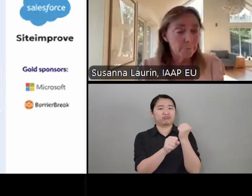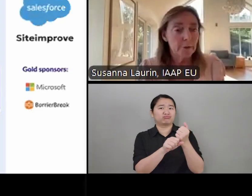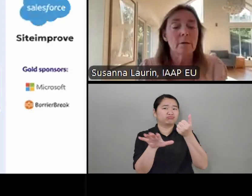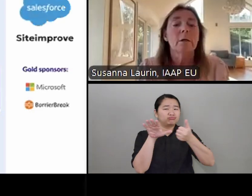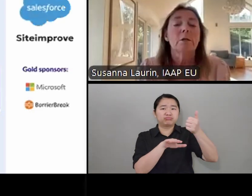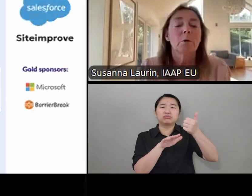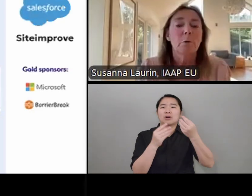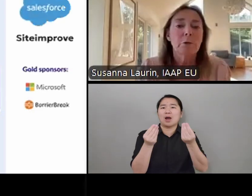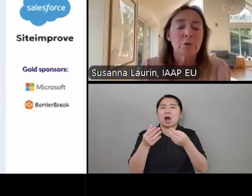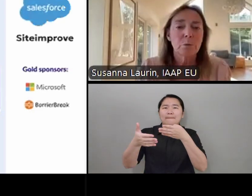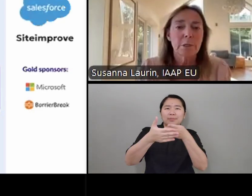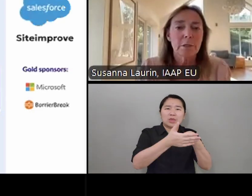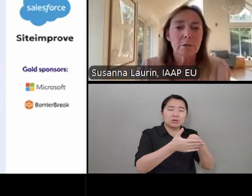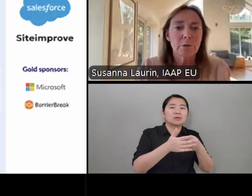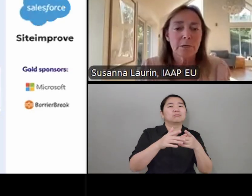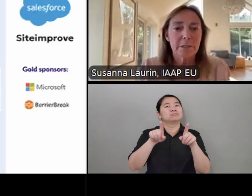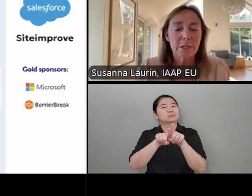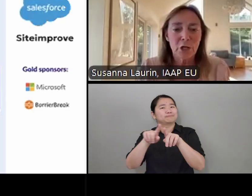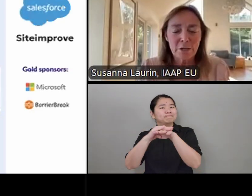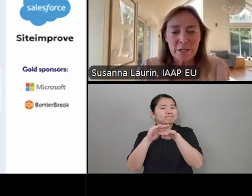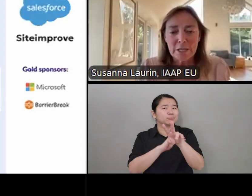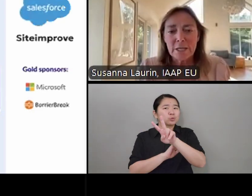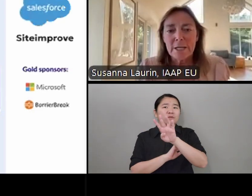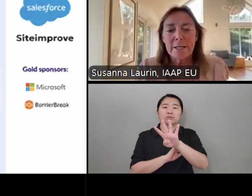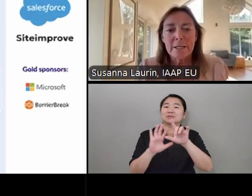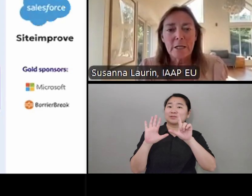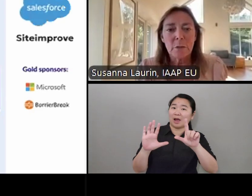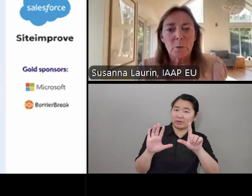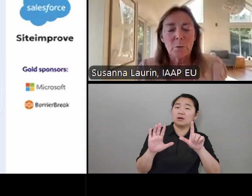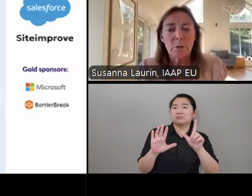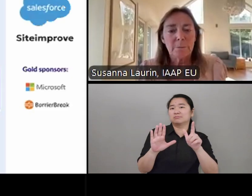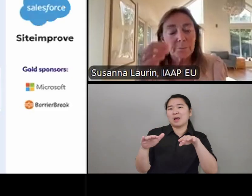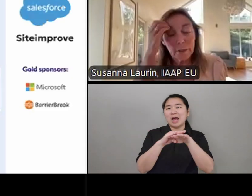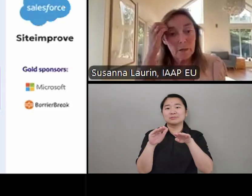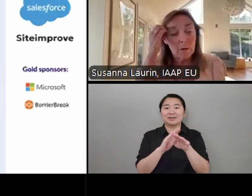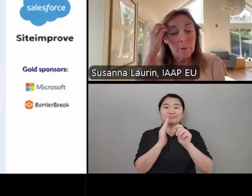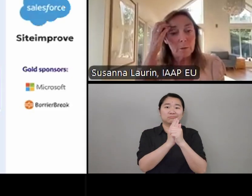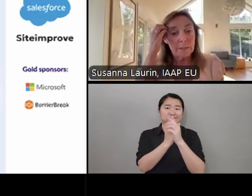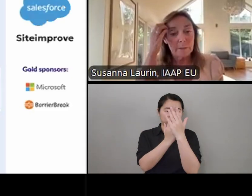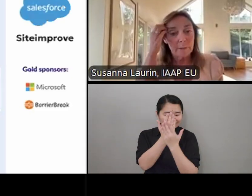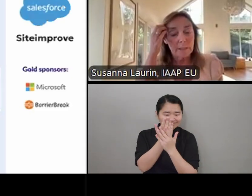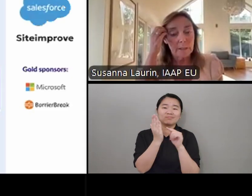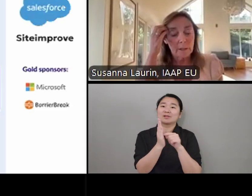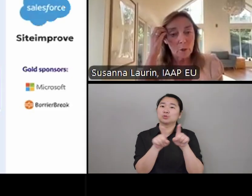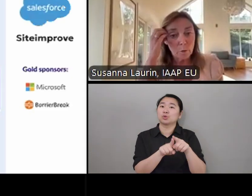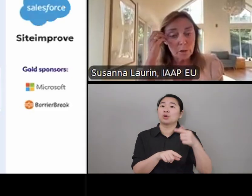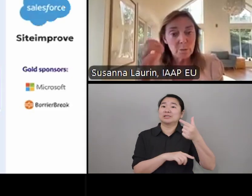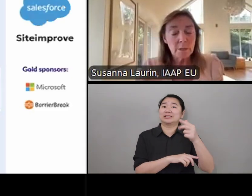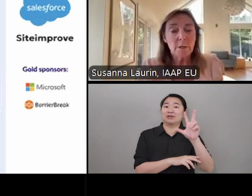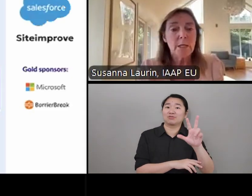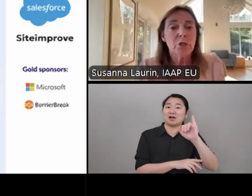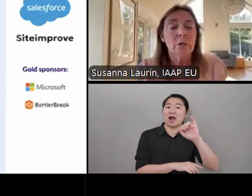also newly appointed to be the G3 ICT chair. And then we will hear about accessibility in the